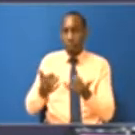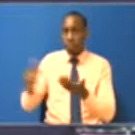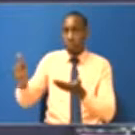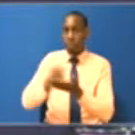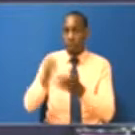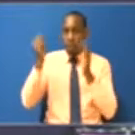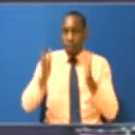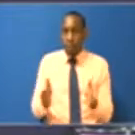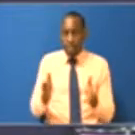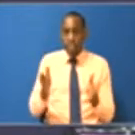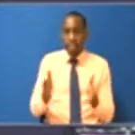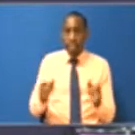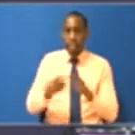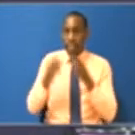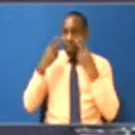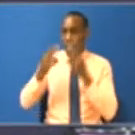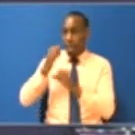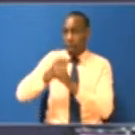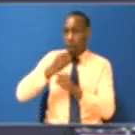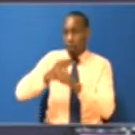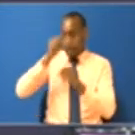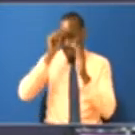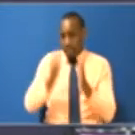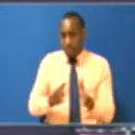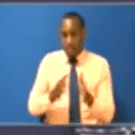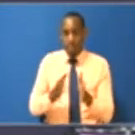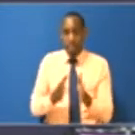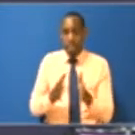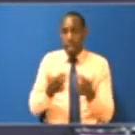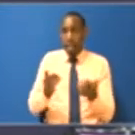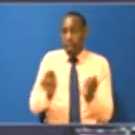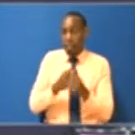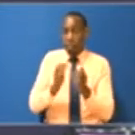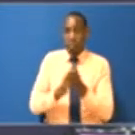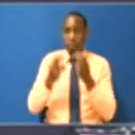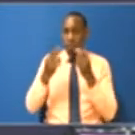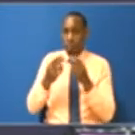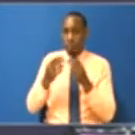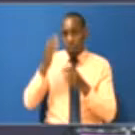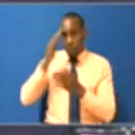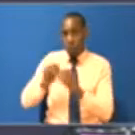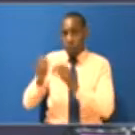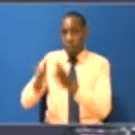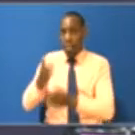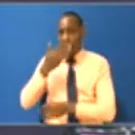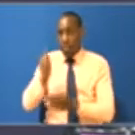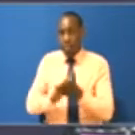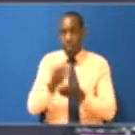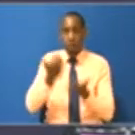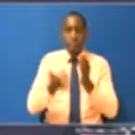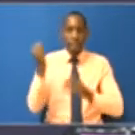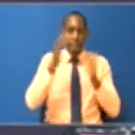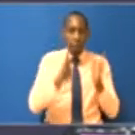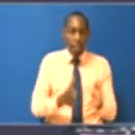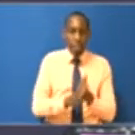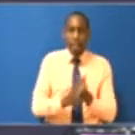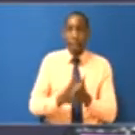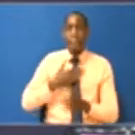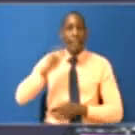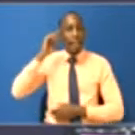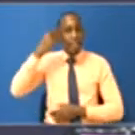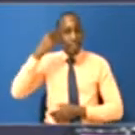politicians and if you look at the performance of the governors you can't say whether the manager is better than the politician or vice versa so i think that's going to